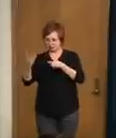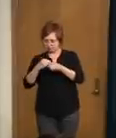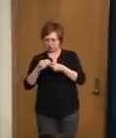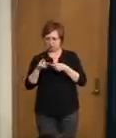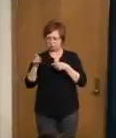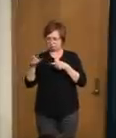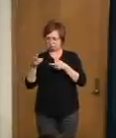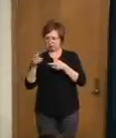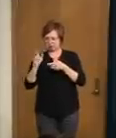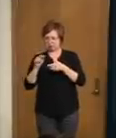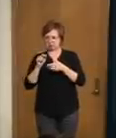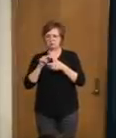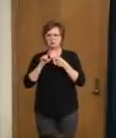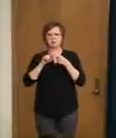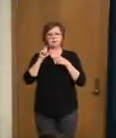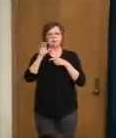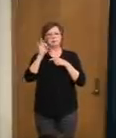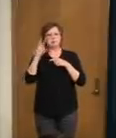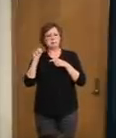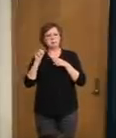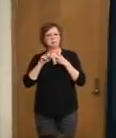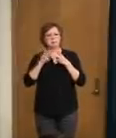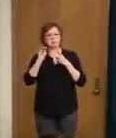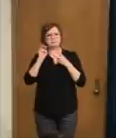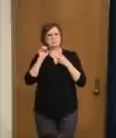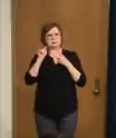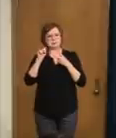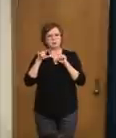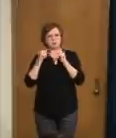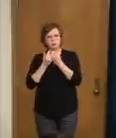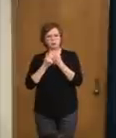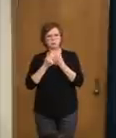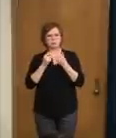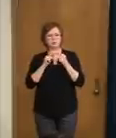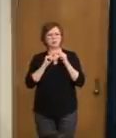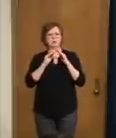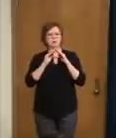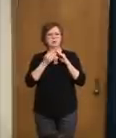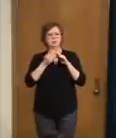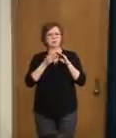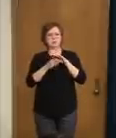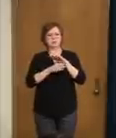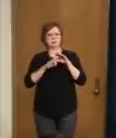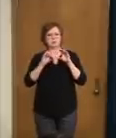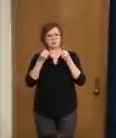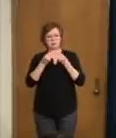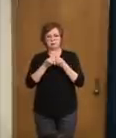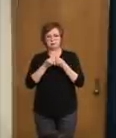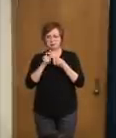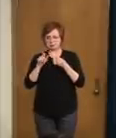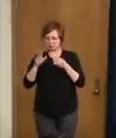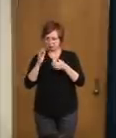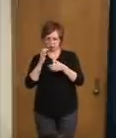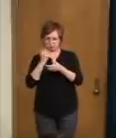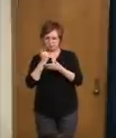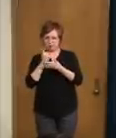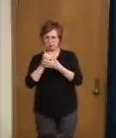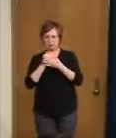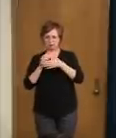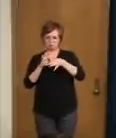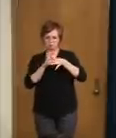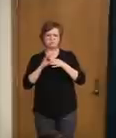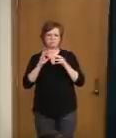of the vaccine, including First Nations and Métis partners and community-based organizations and others.